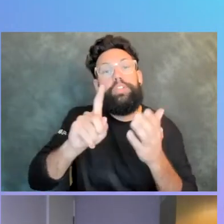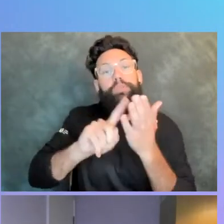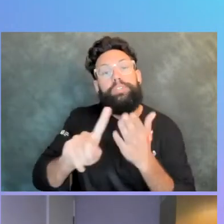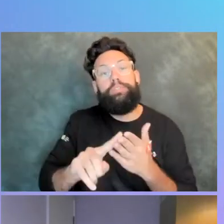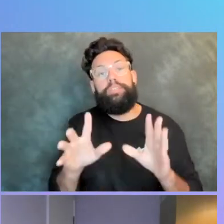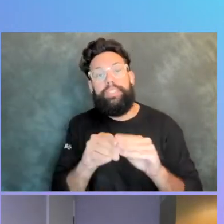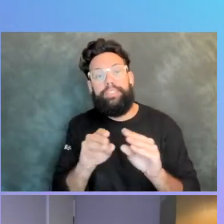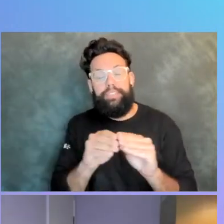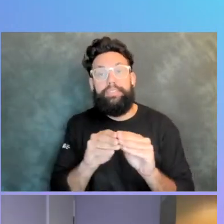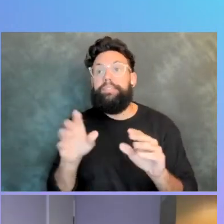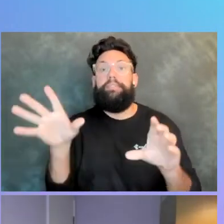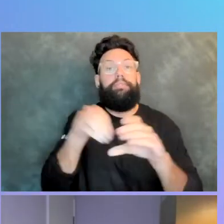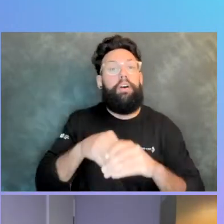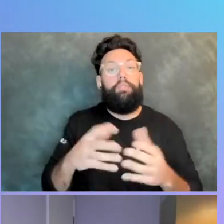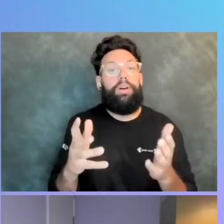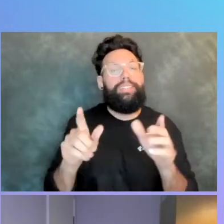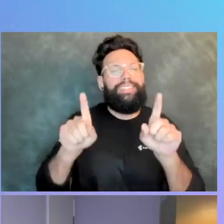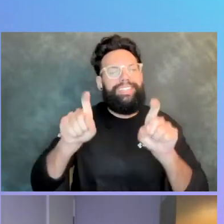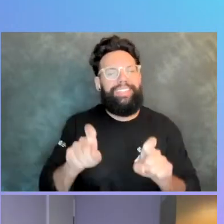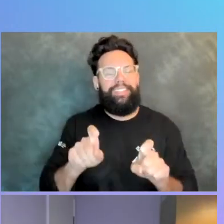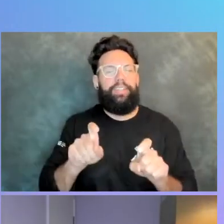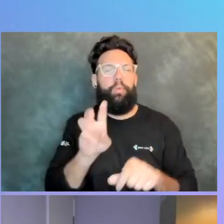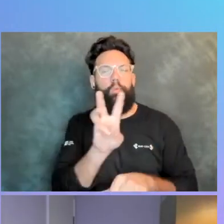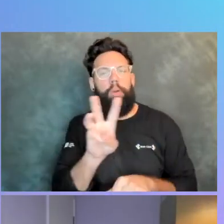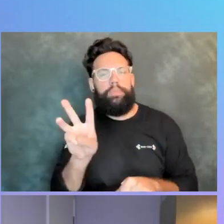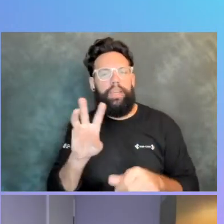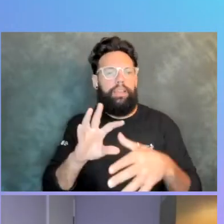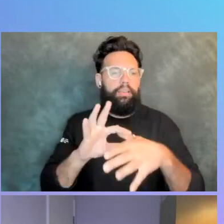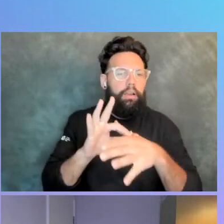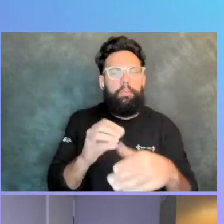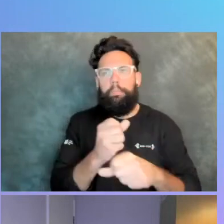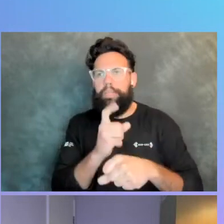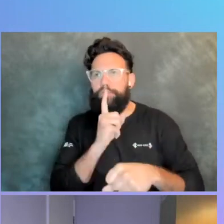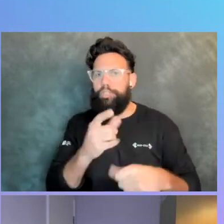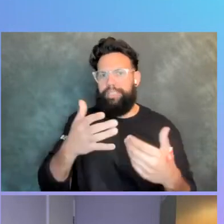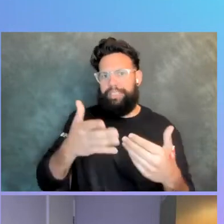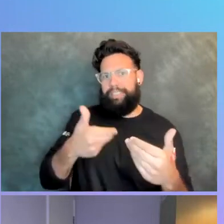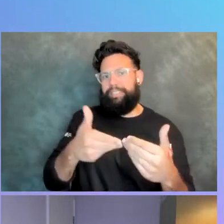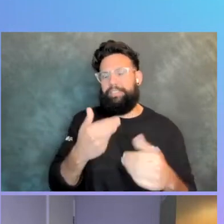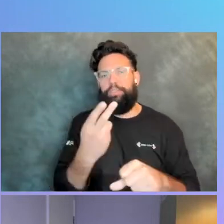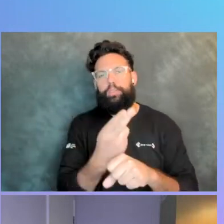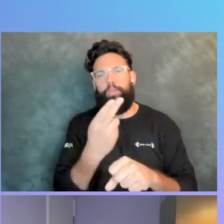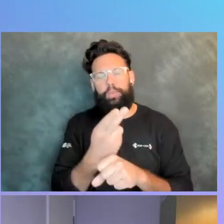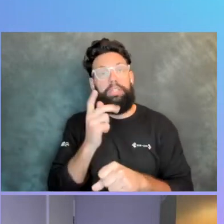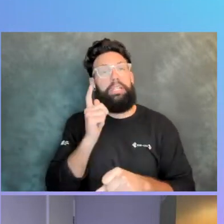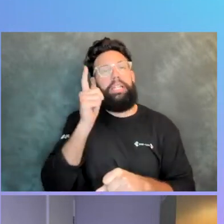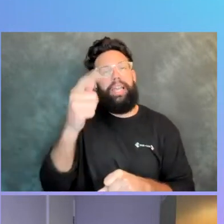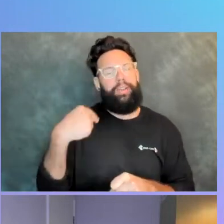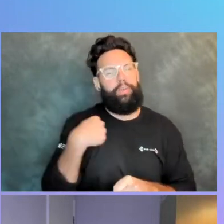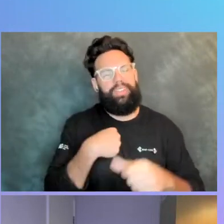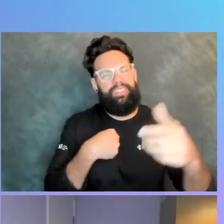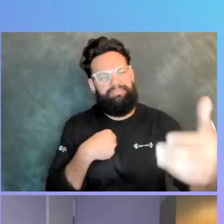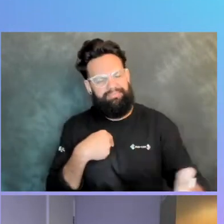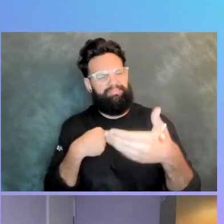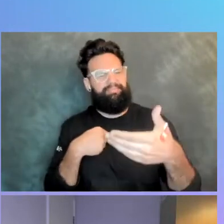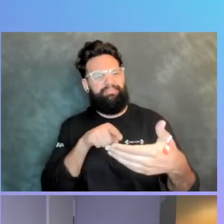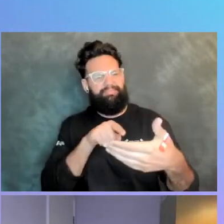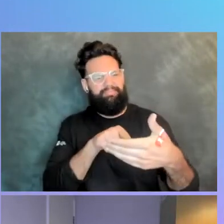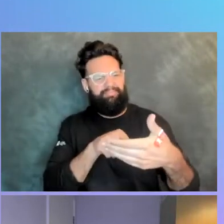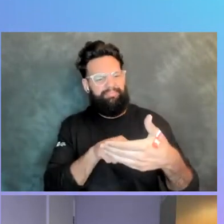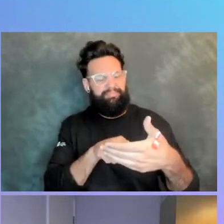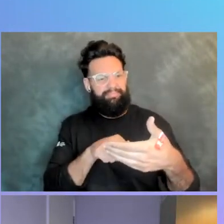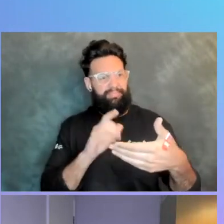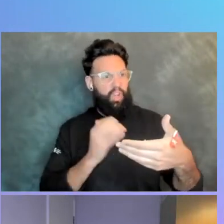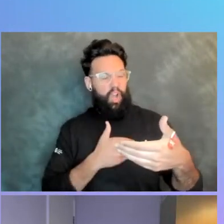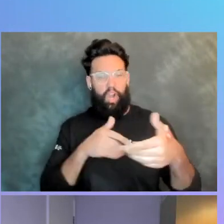content to make sure that it's easy to use. Like before, we questioned if realistically everyone would know what we